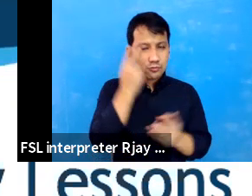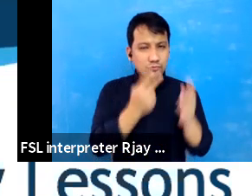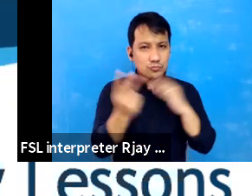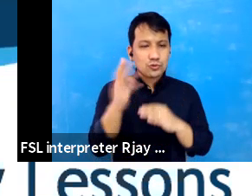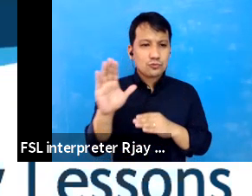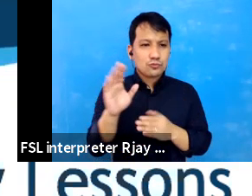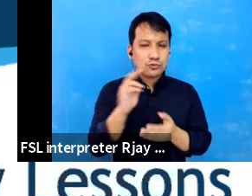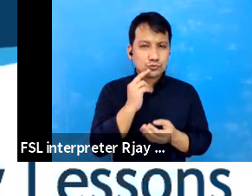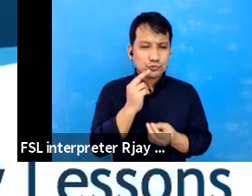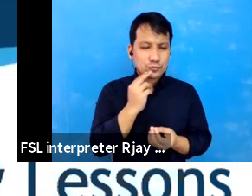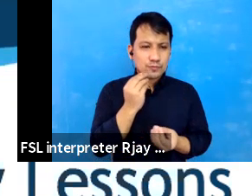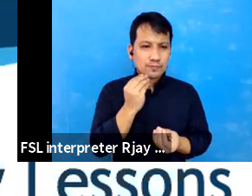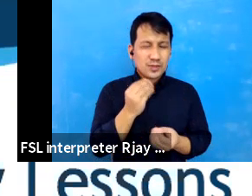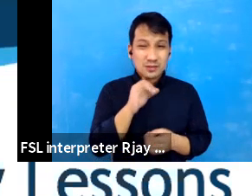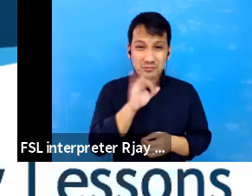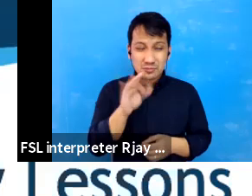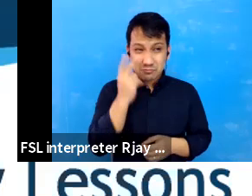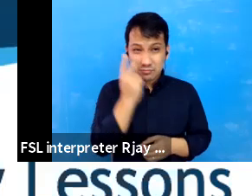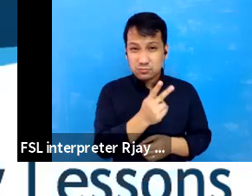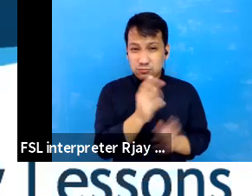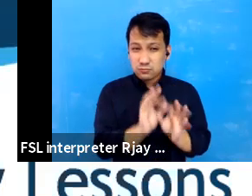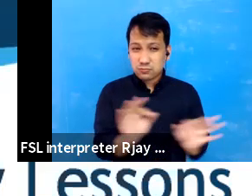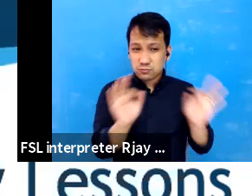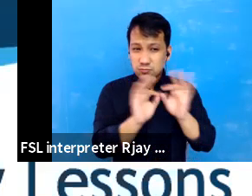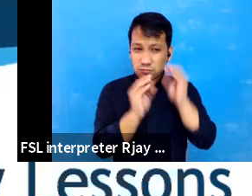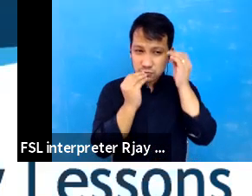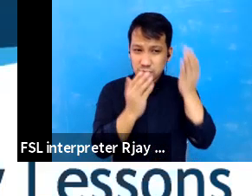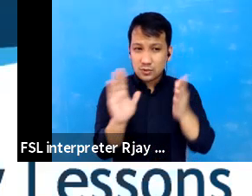nutrition. Kung napansin po natin, napakahalaga po ng